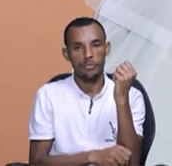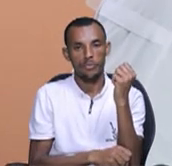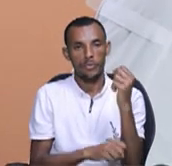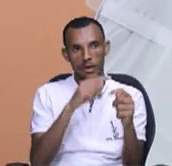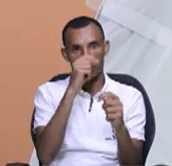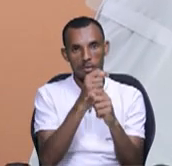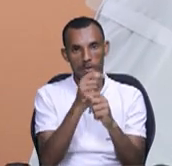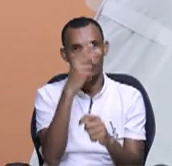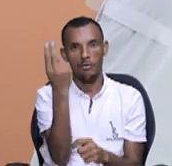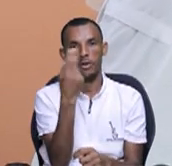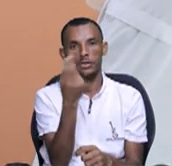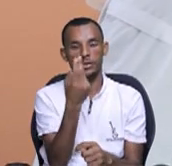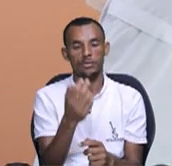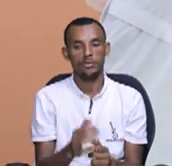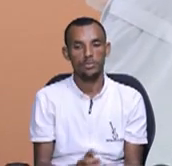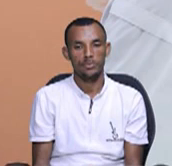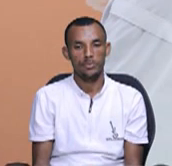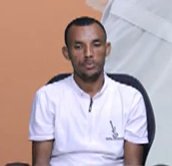trigonometric function.